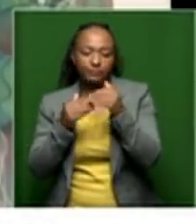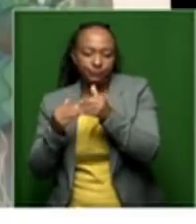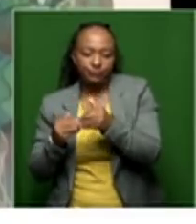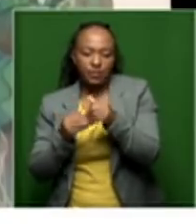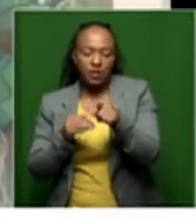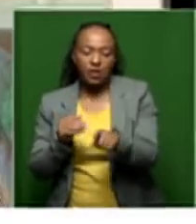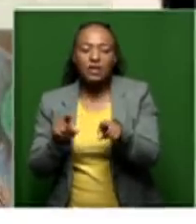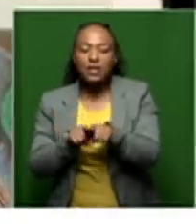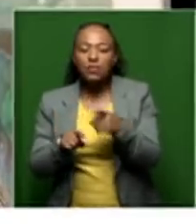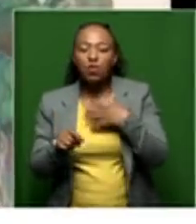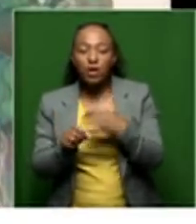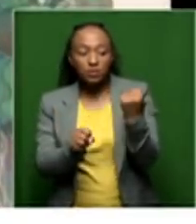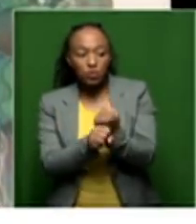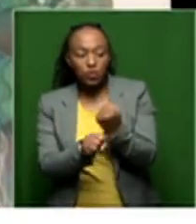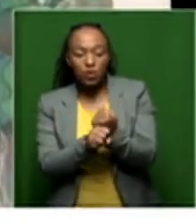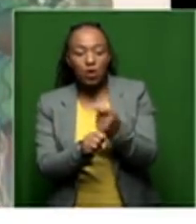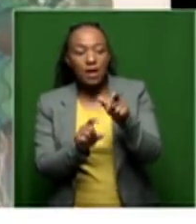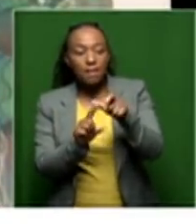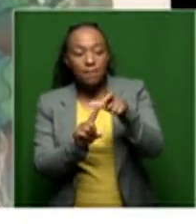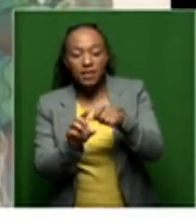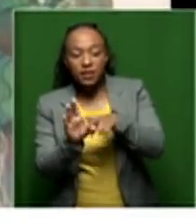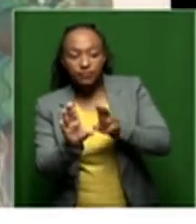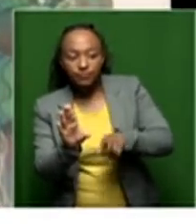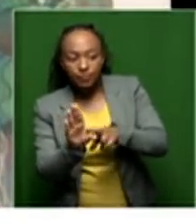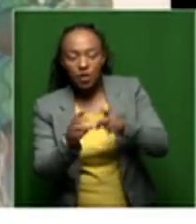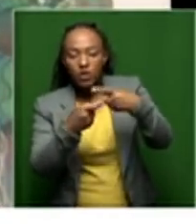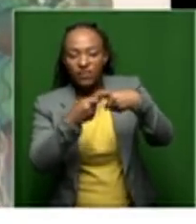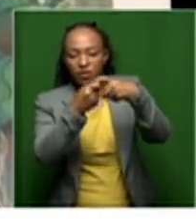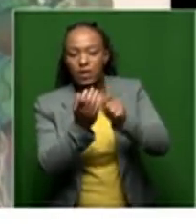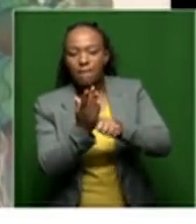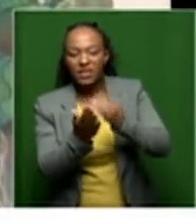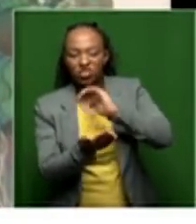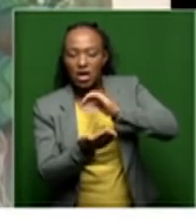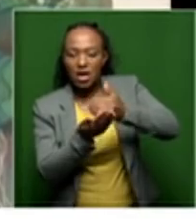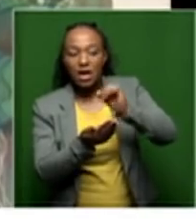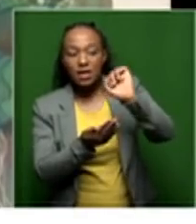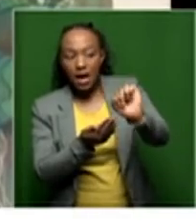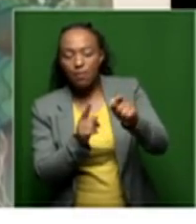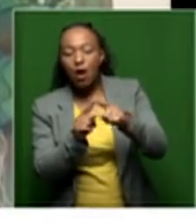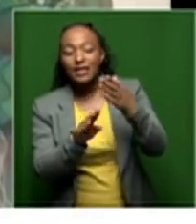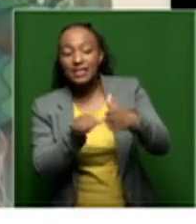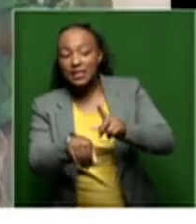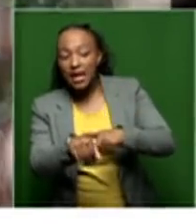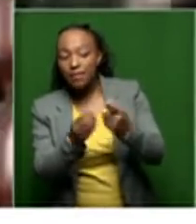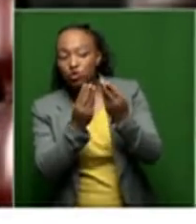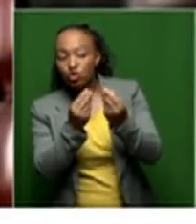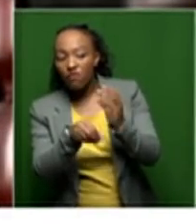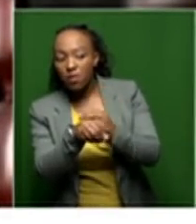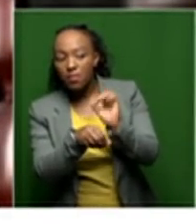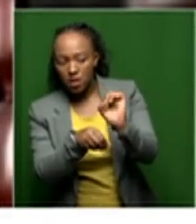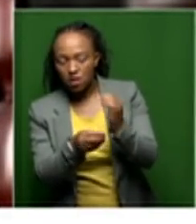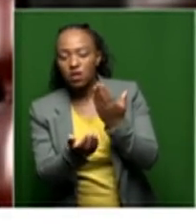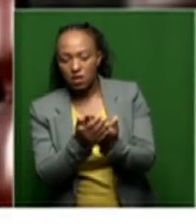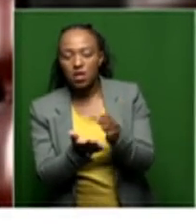of freezing pensions of people resigning until their matters are resolved. So we are dealing with a basket of issues